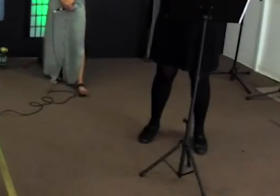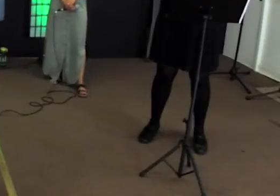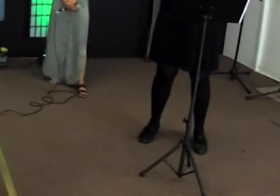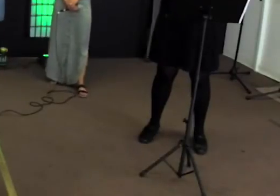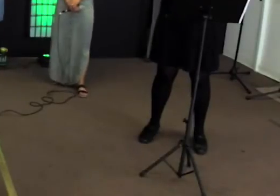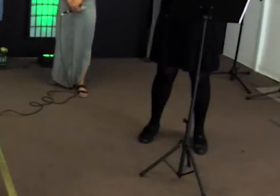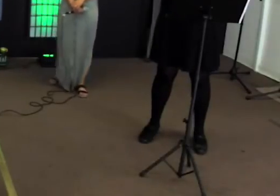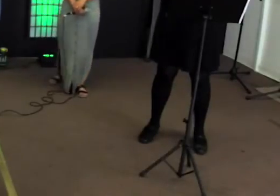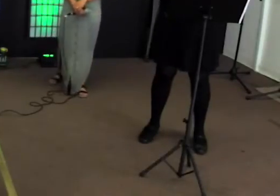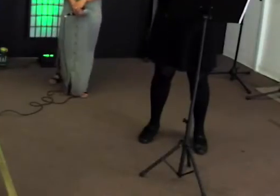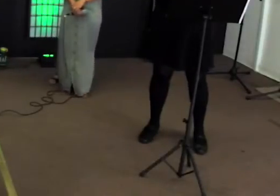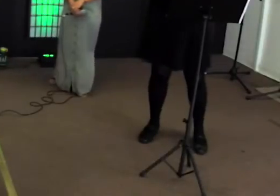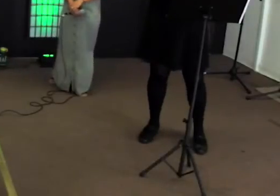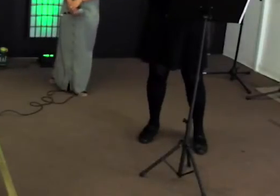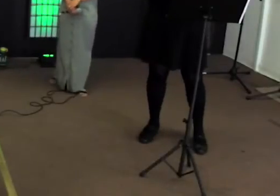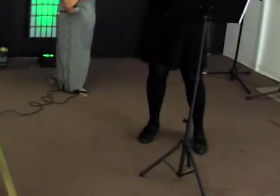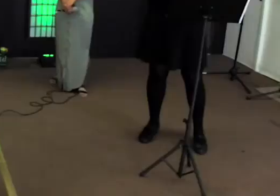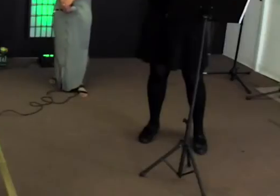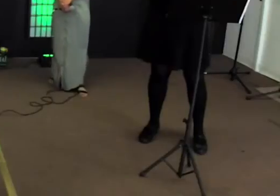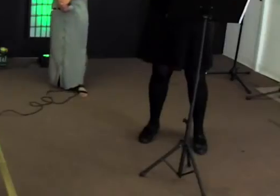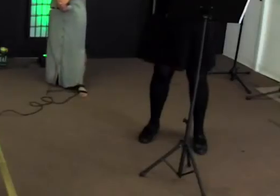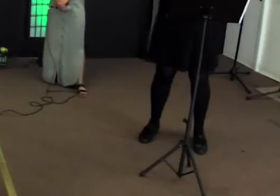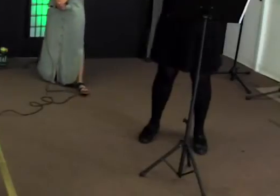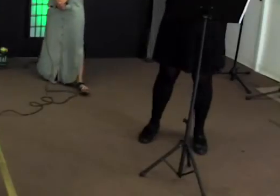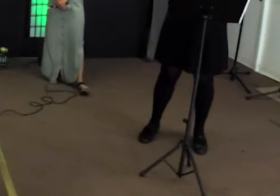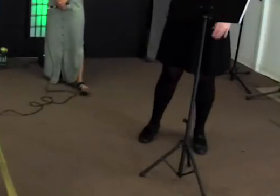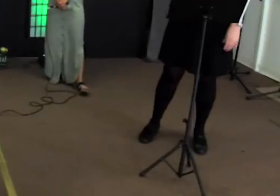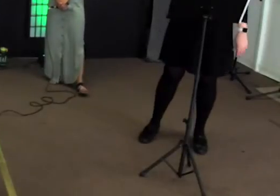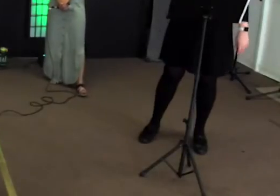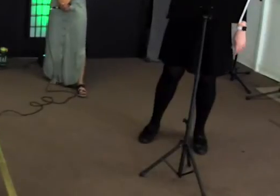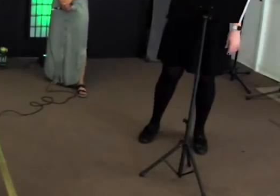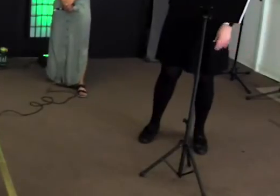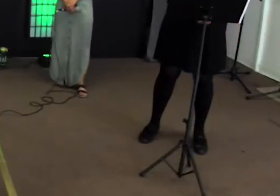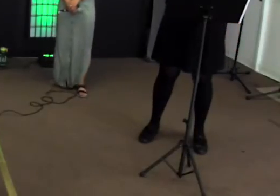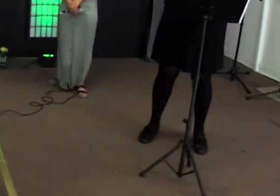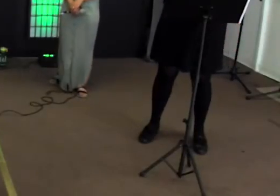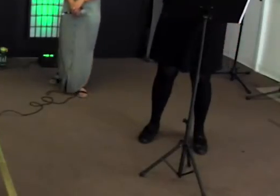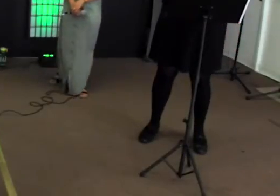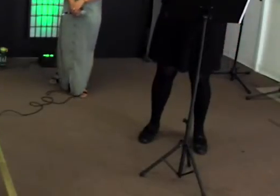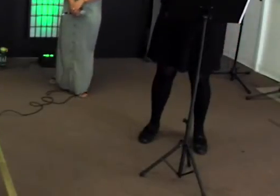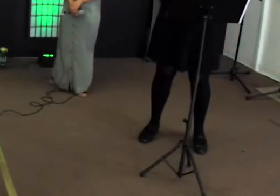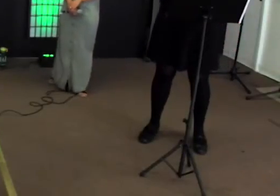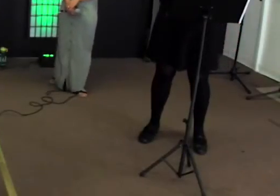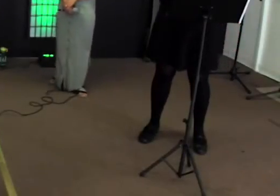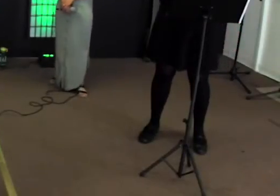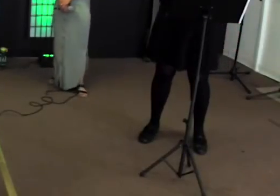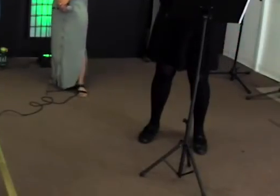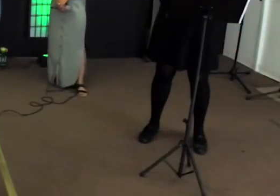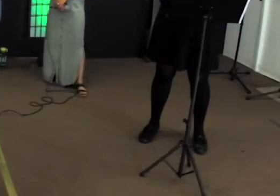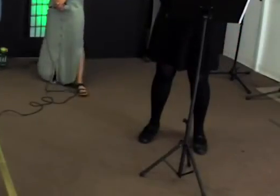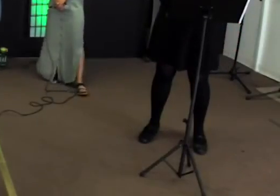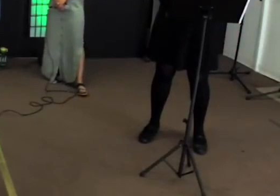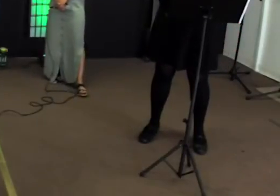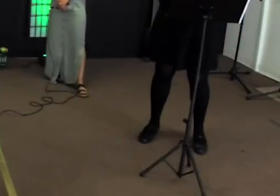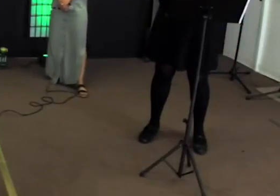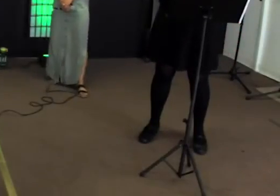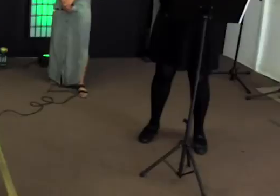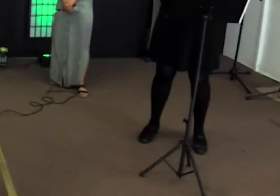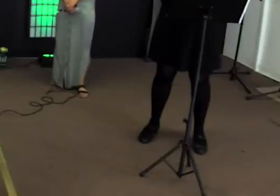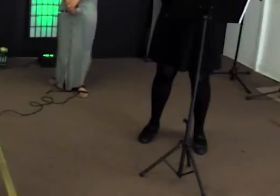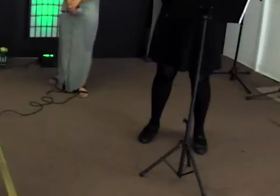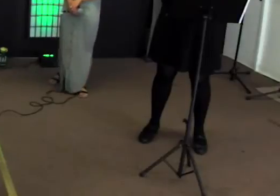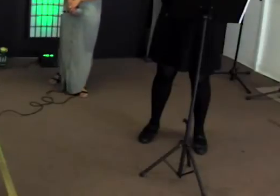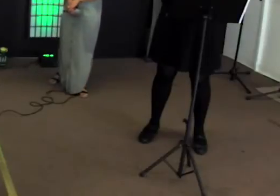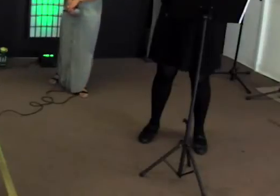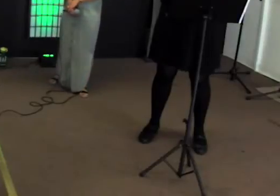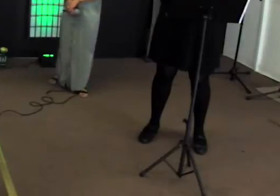leave in prayer. Father God, thank you so much for your word today. Thank you for this awesome worship team, for the awesome